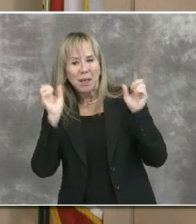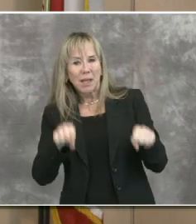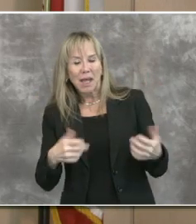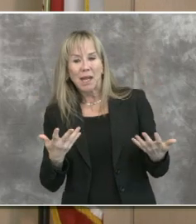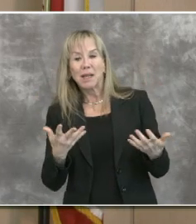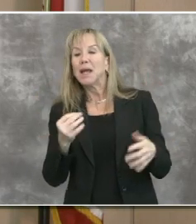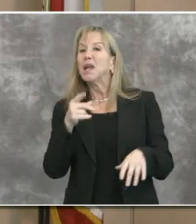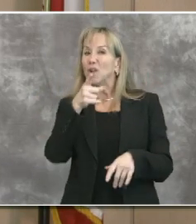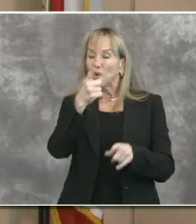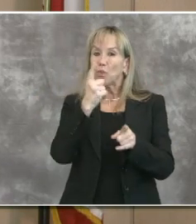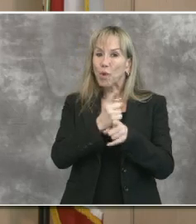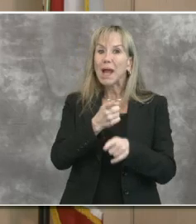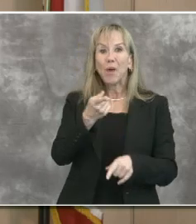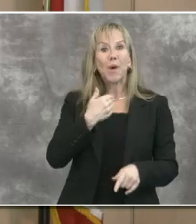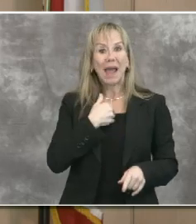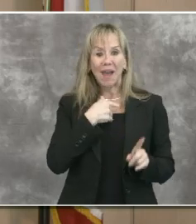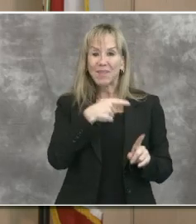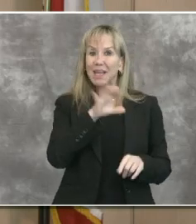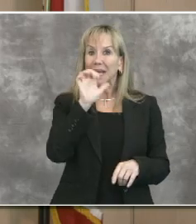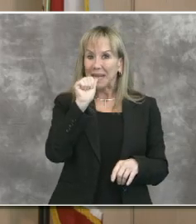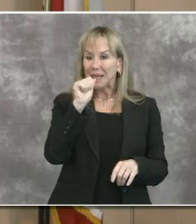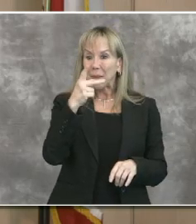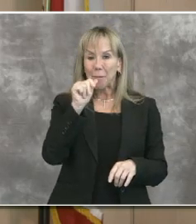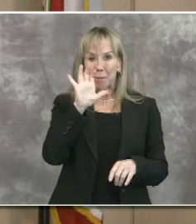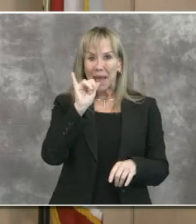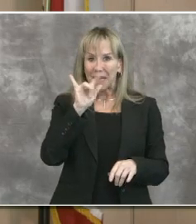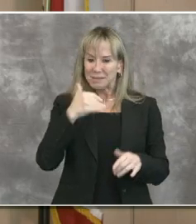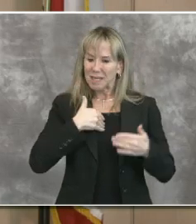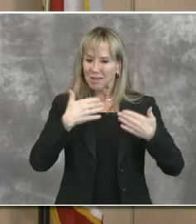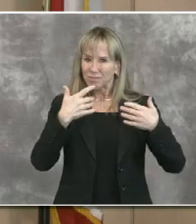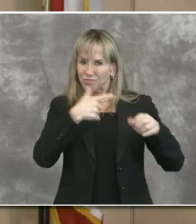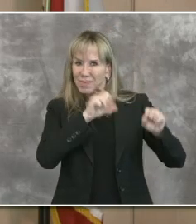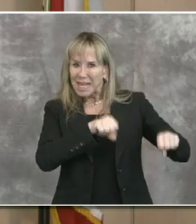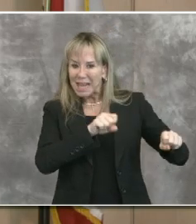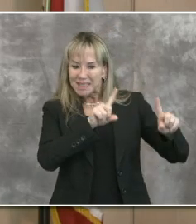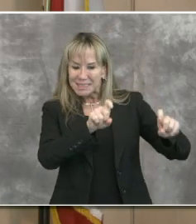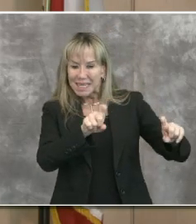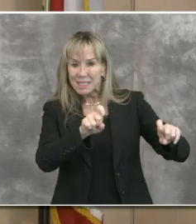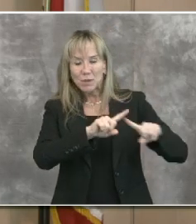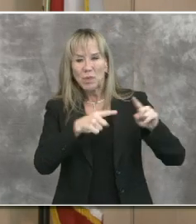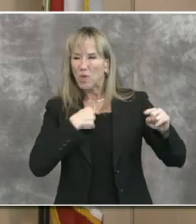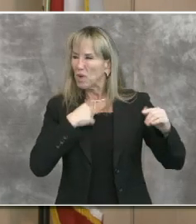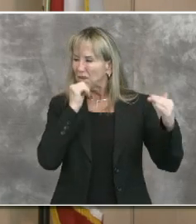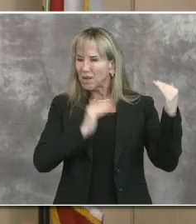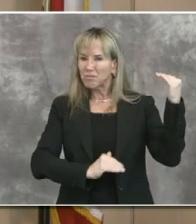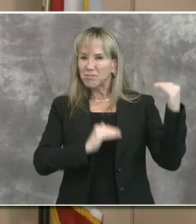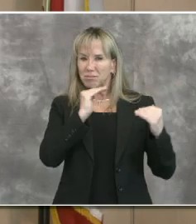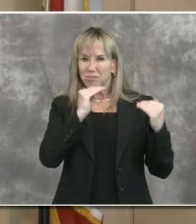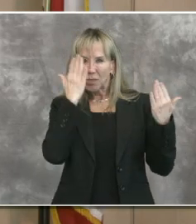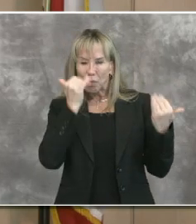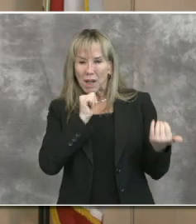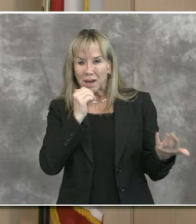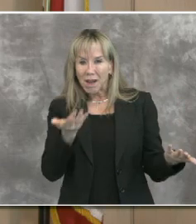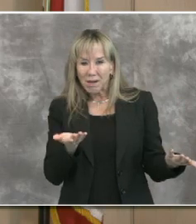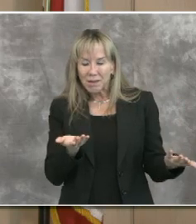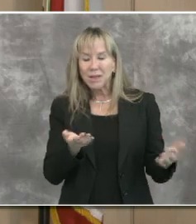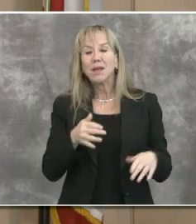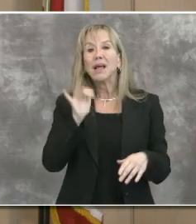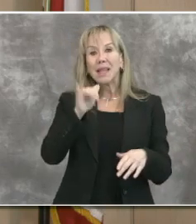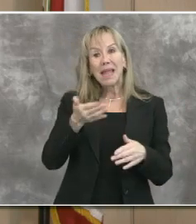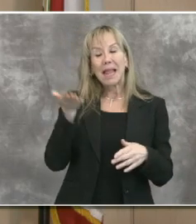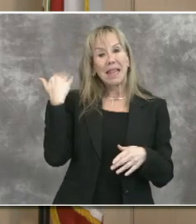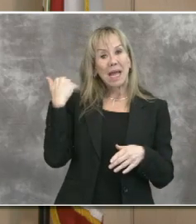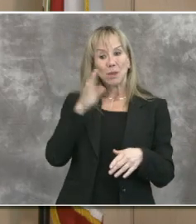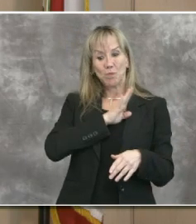we have X capacity to test, we have not achieved that capacity. And since our last board meeting, we've gone